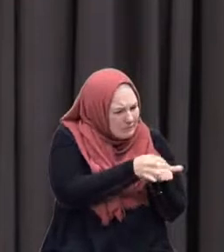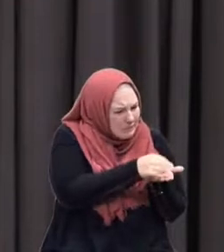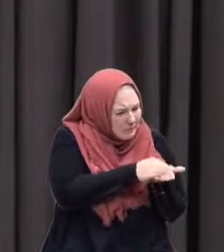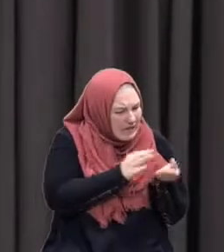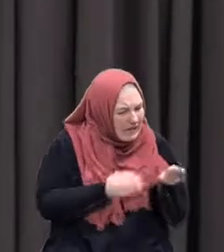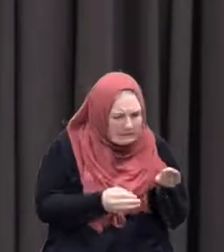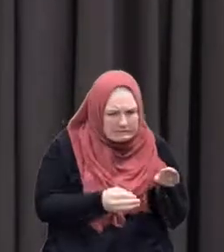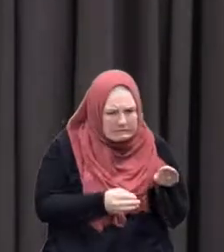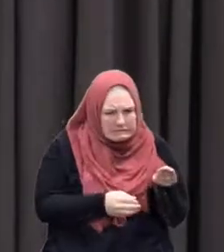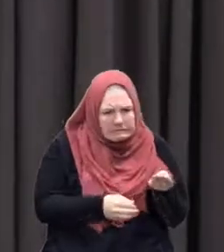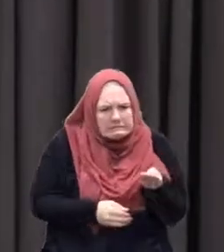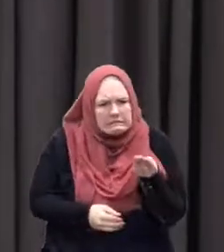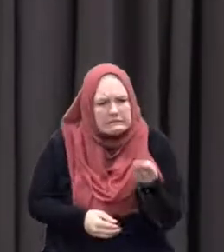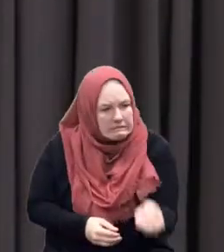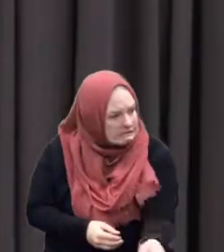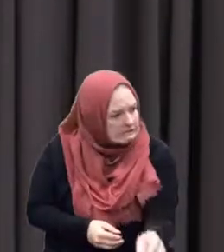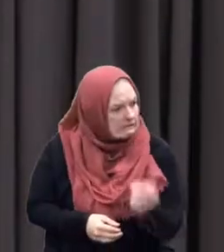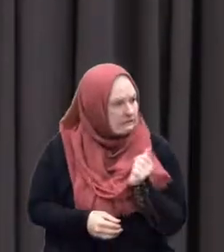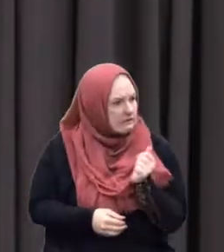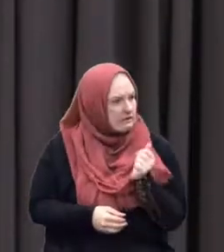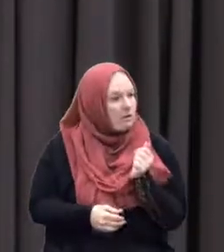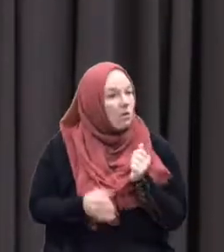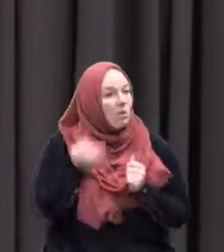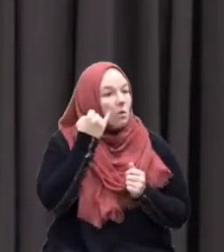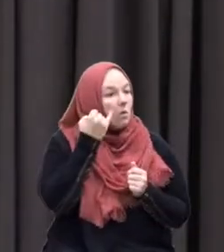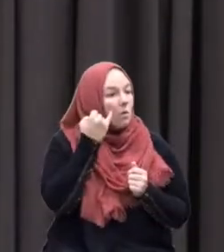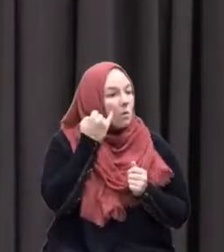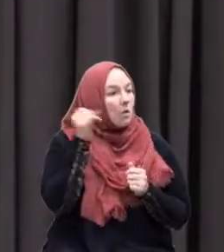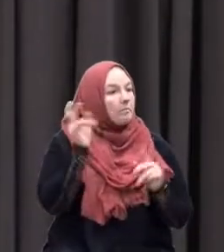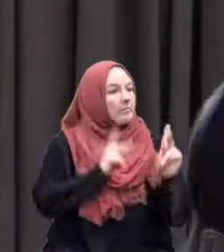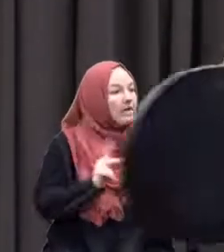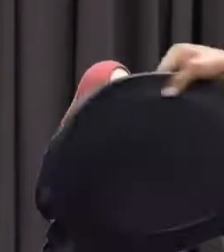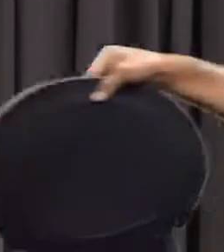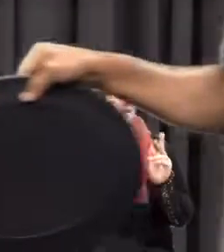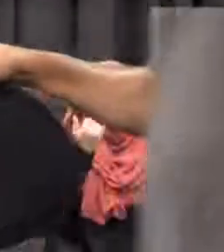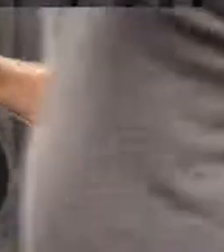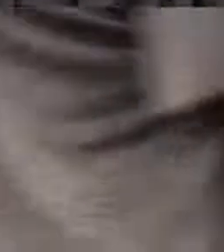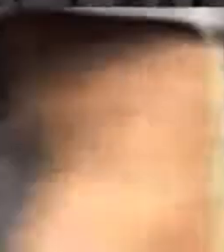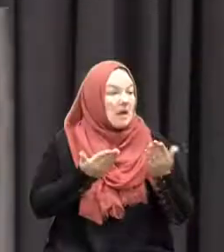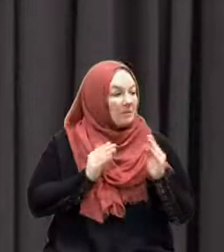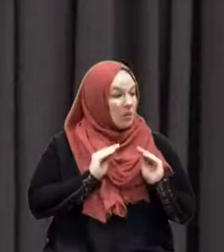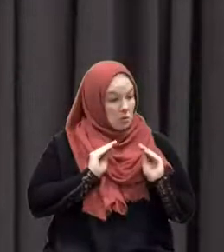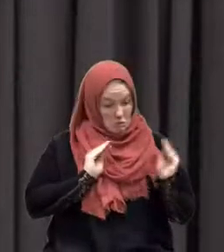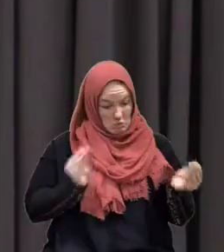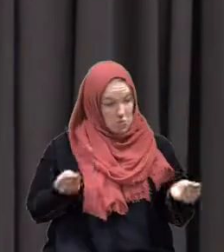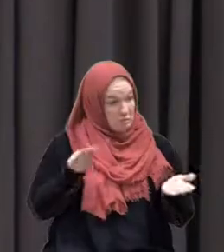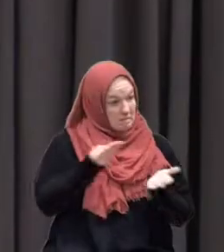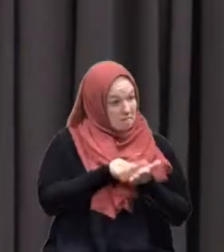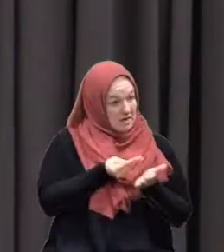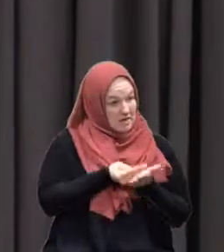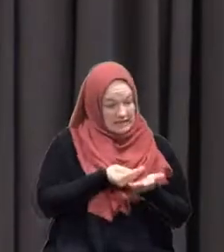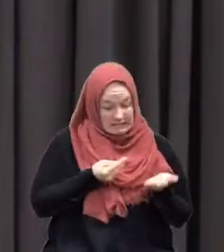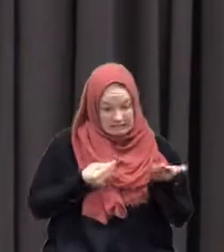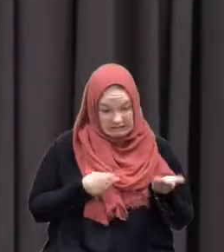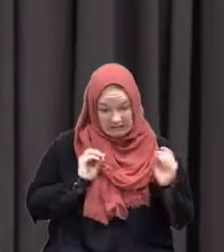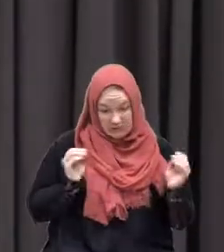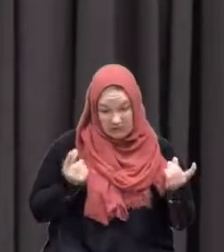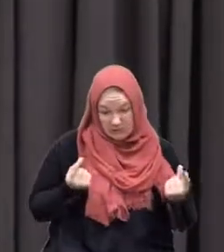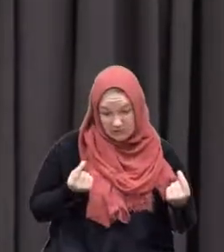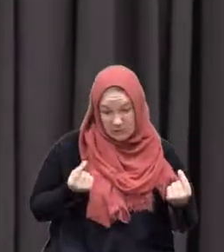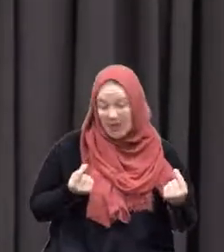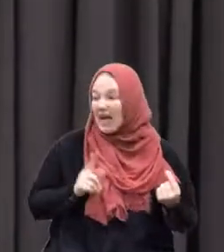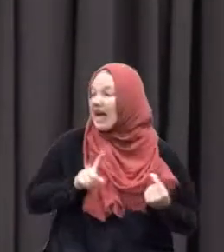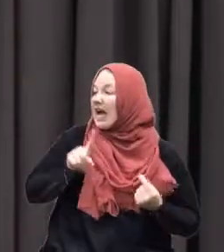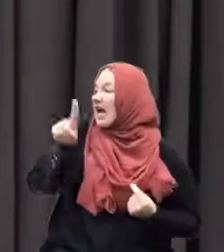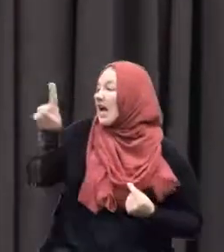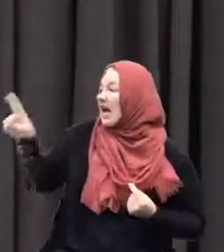He would borrow from people to pay those who are asking him. It's like extending your own